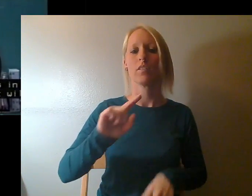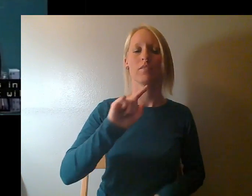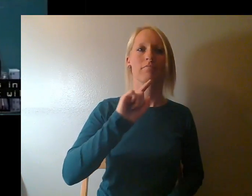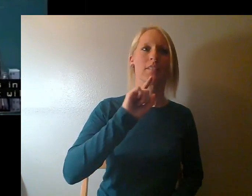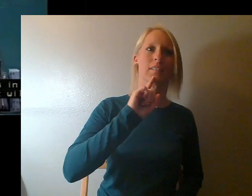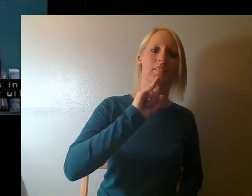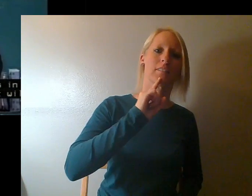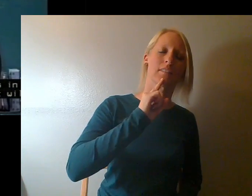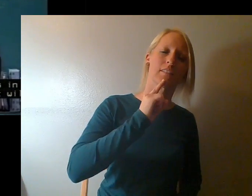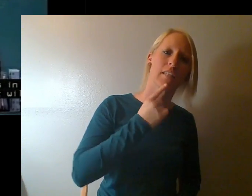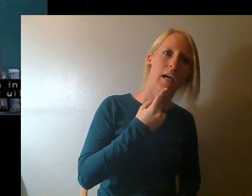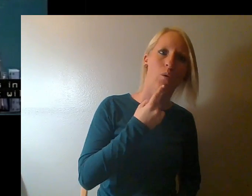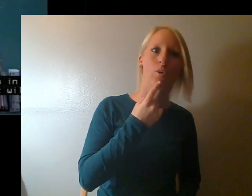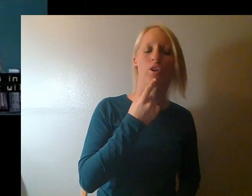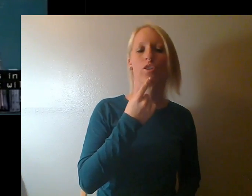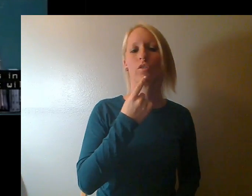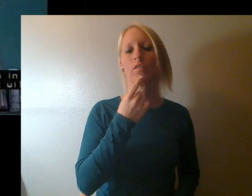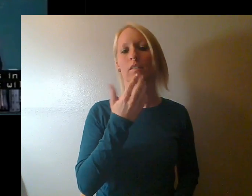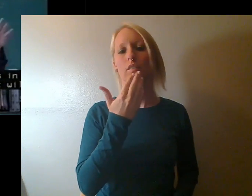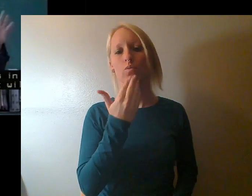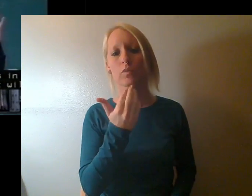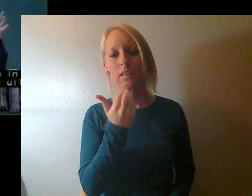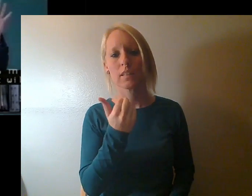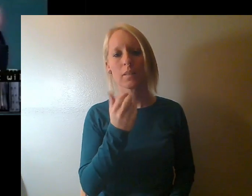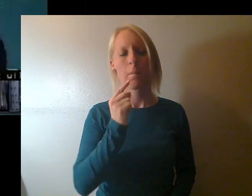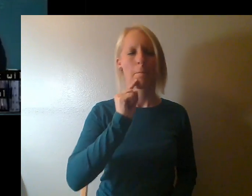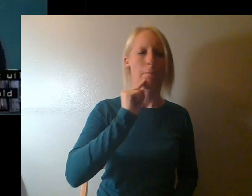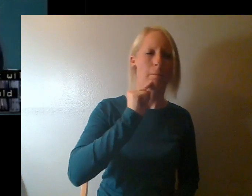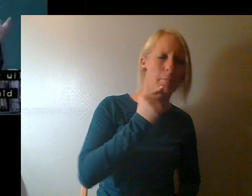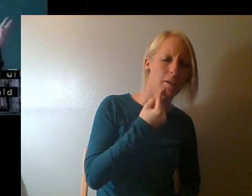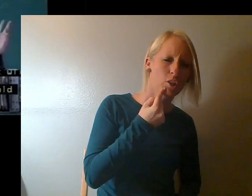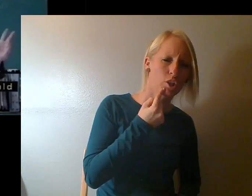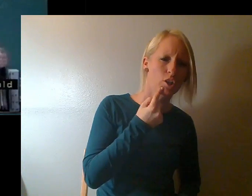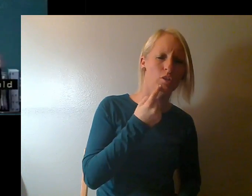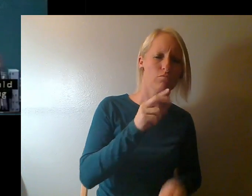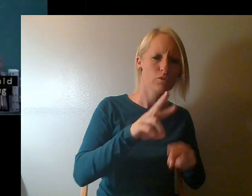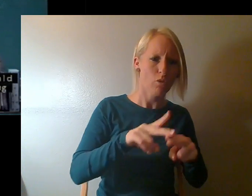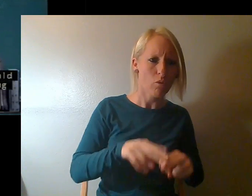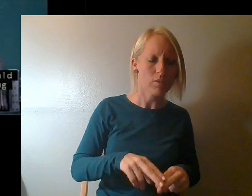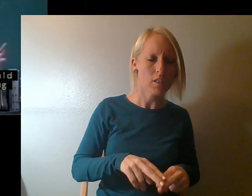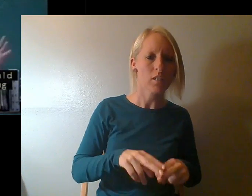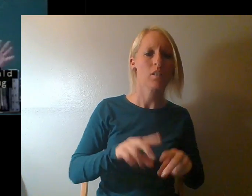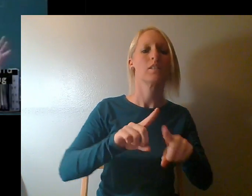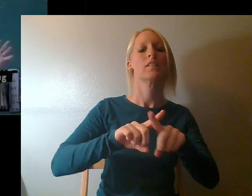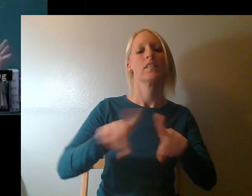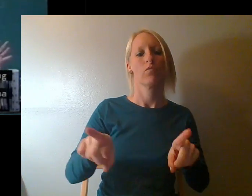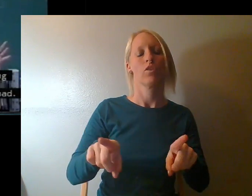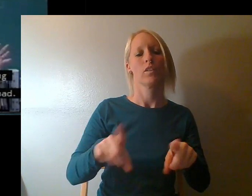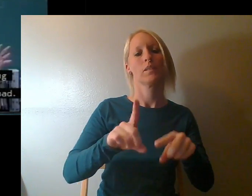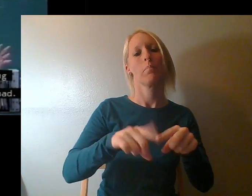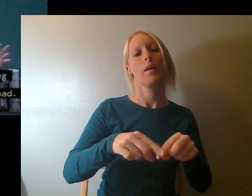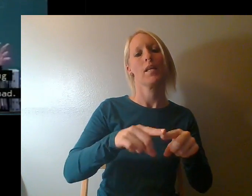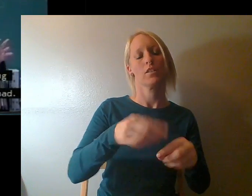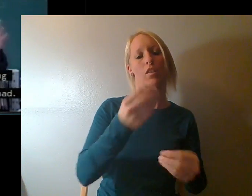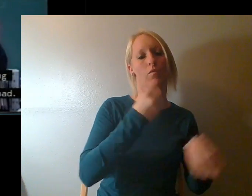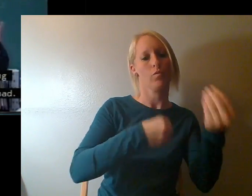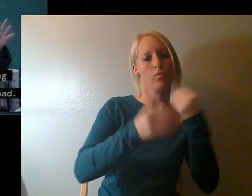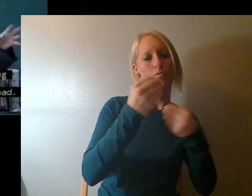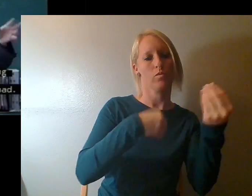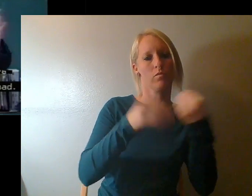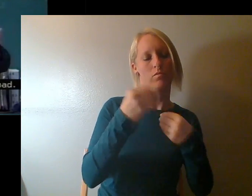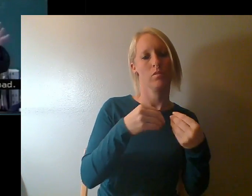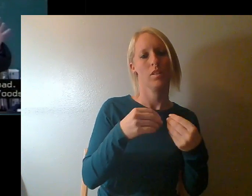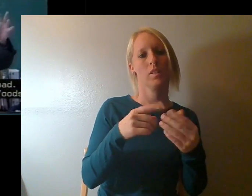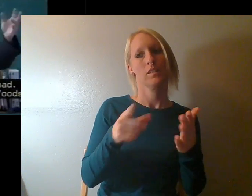have triggers that will set those off. And so sometimes you can hold your nose, it's not going to help. It's still going to taste bad. All right, but